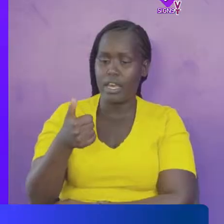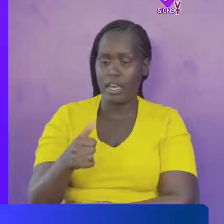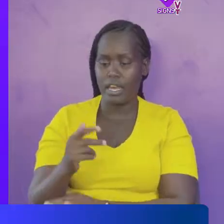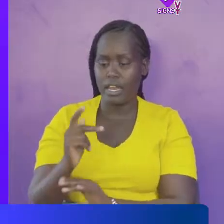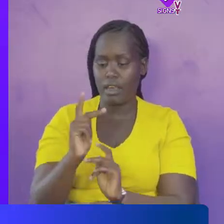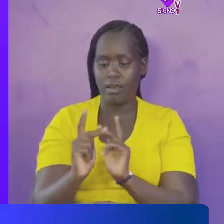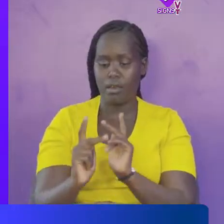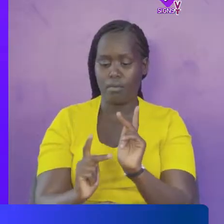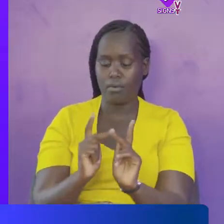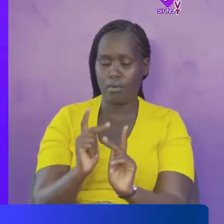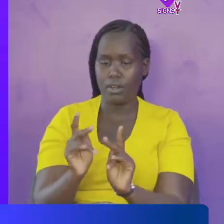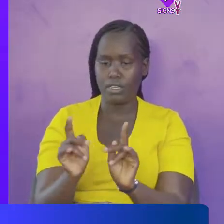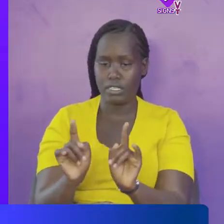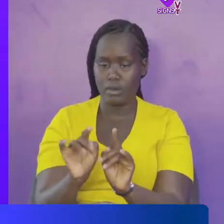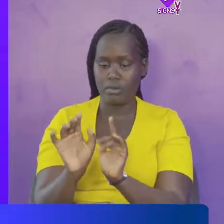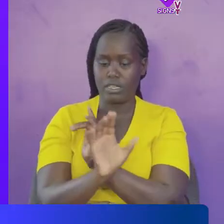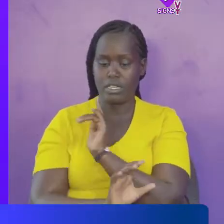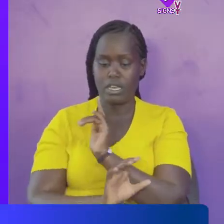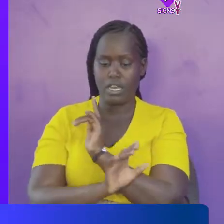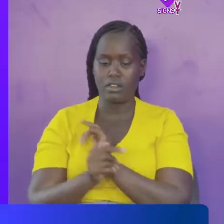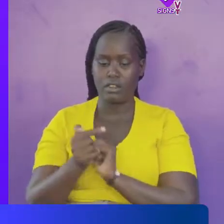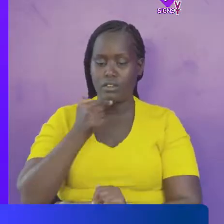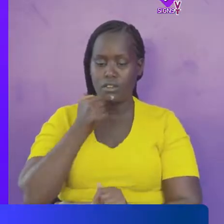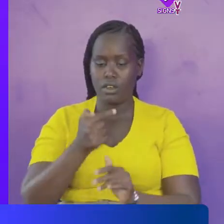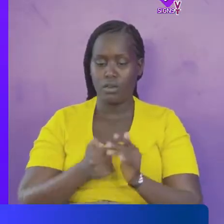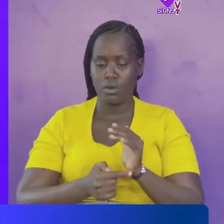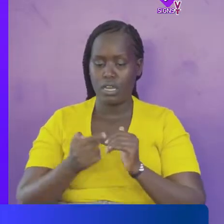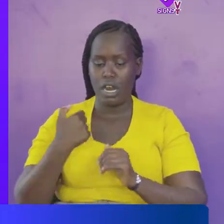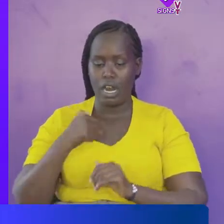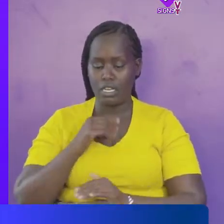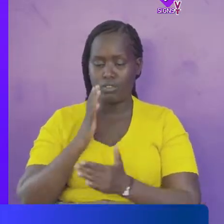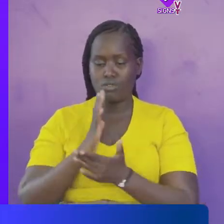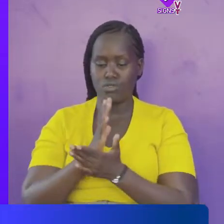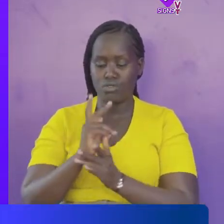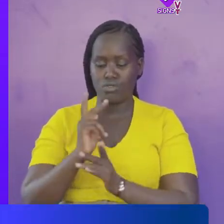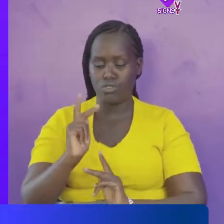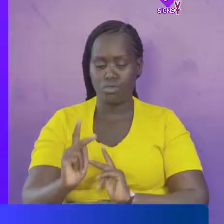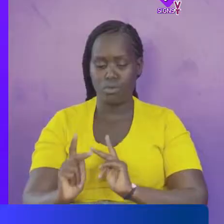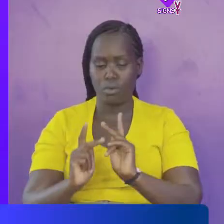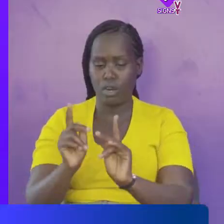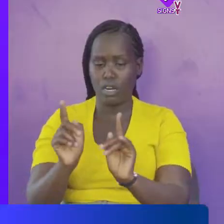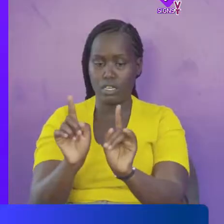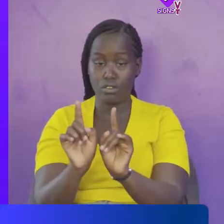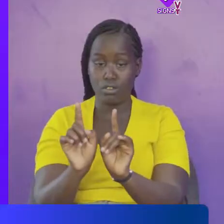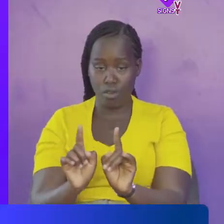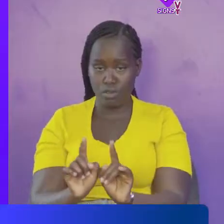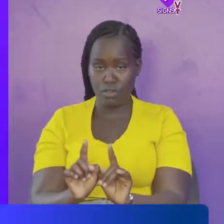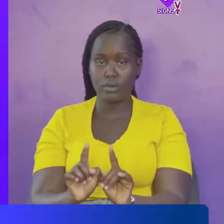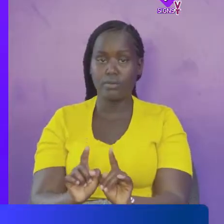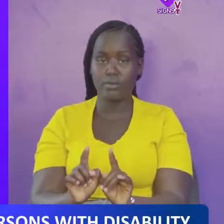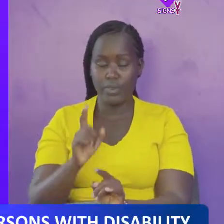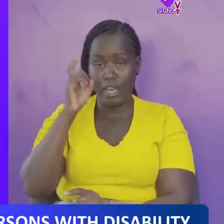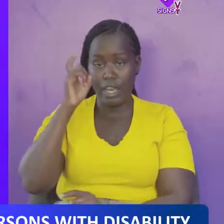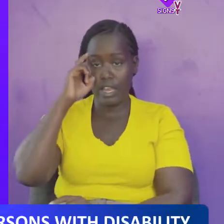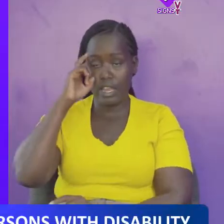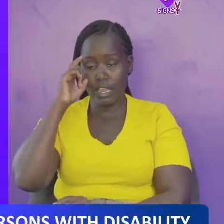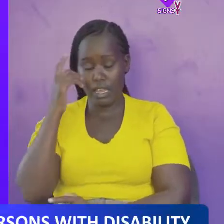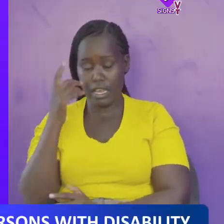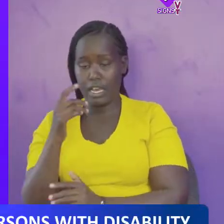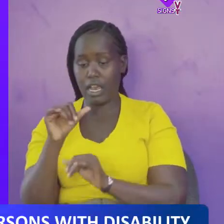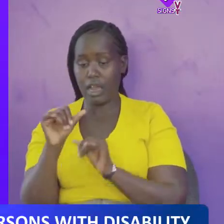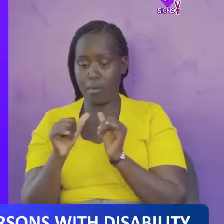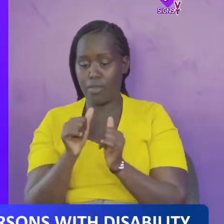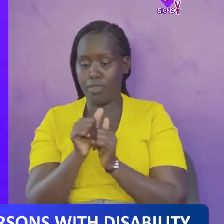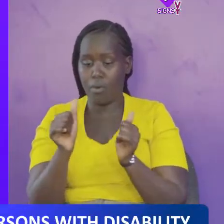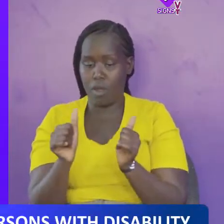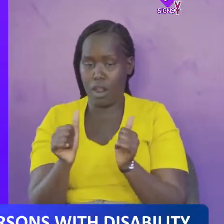progress as a country to say, we have really progressed, should also think of the welfare of